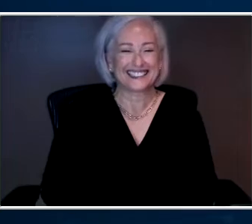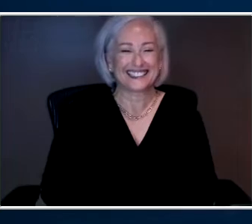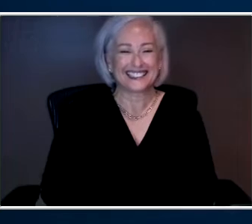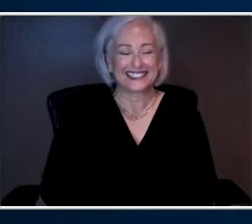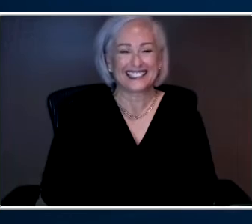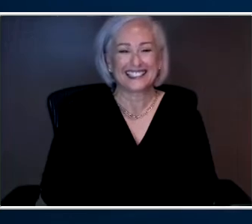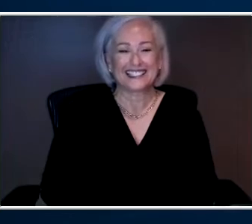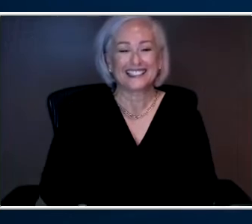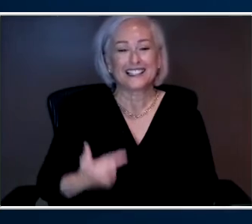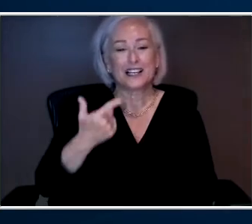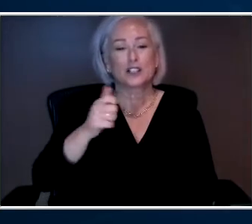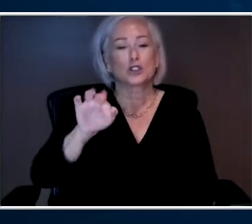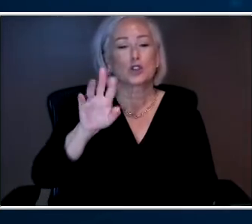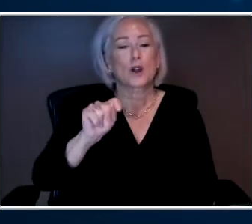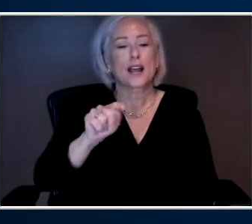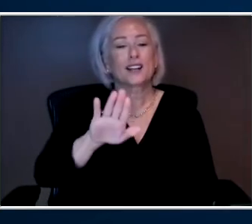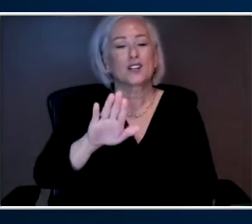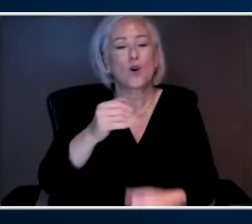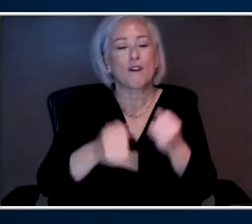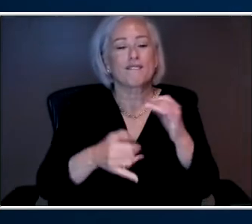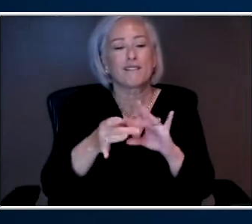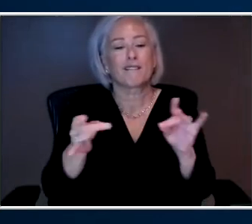Grant, what's the takeaway from this story?